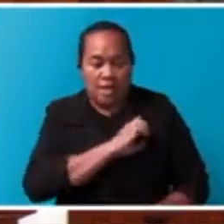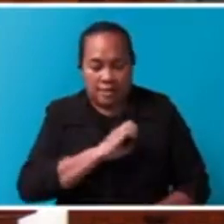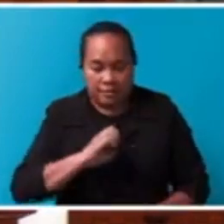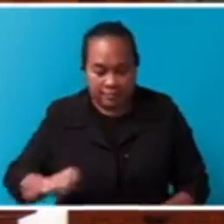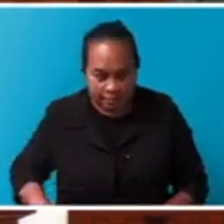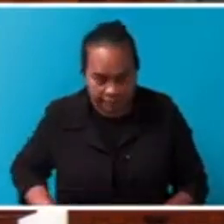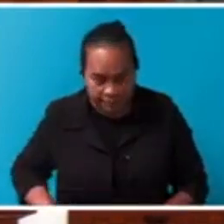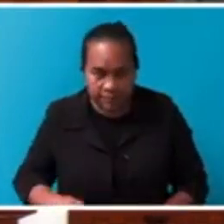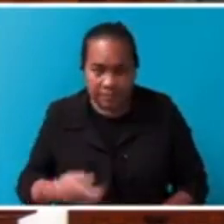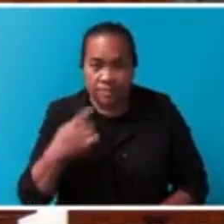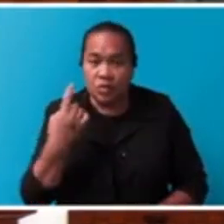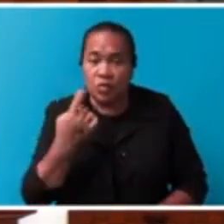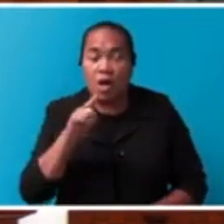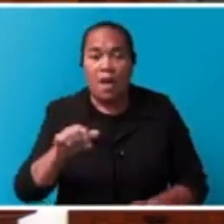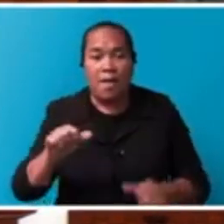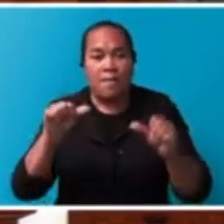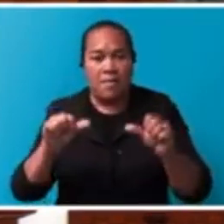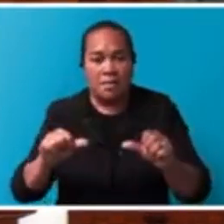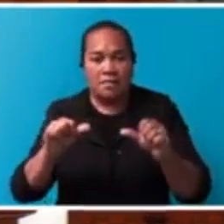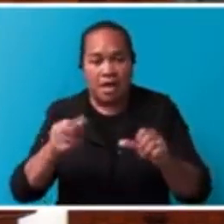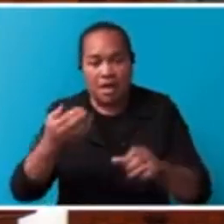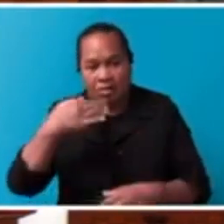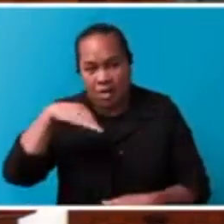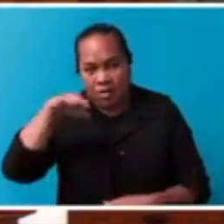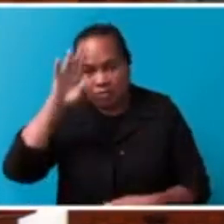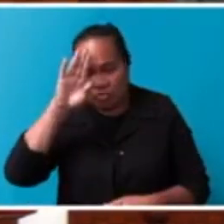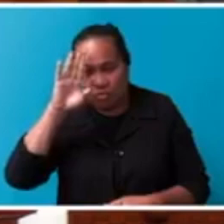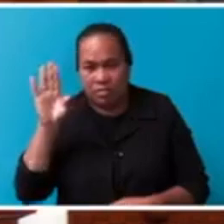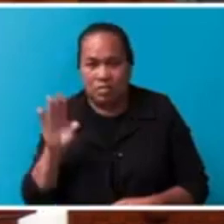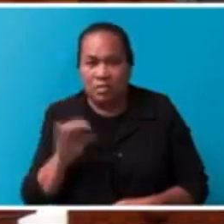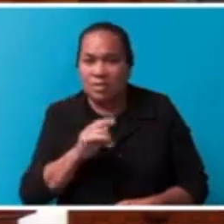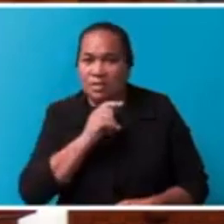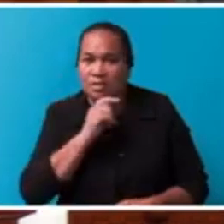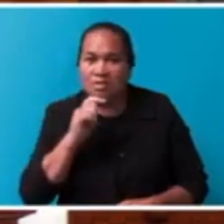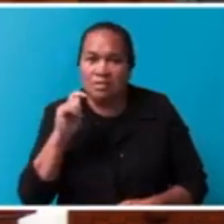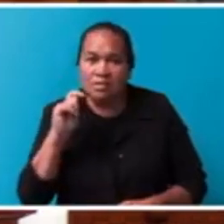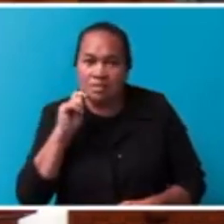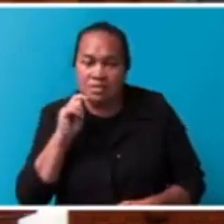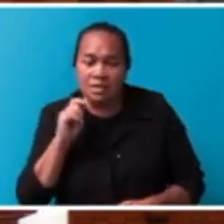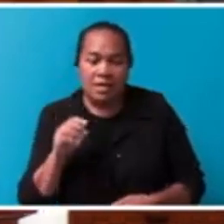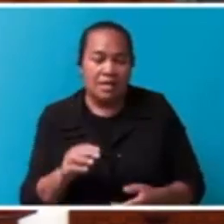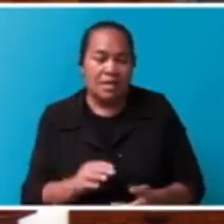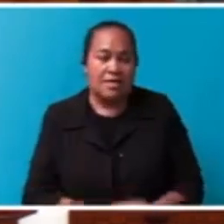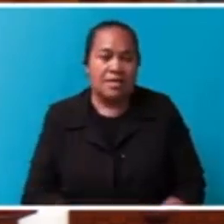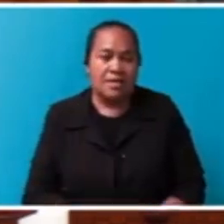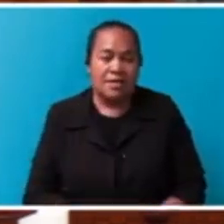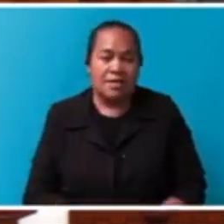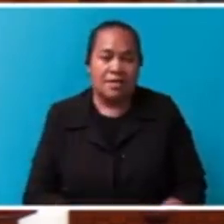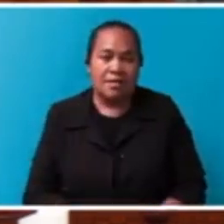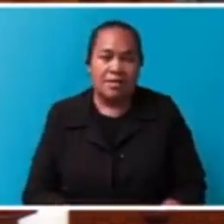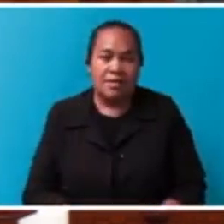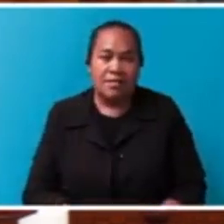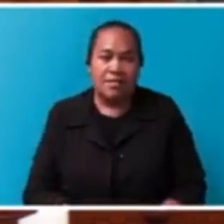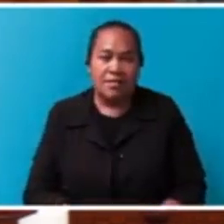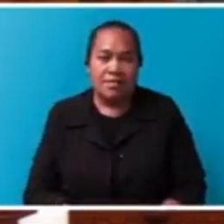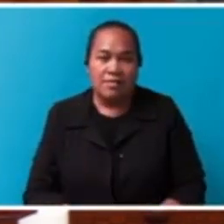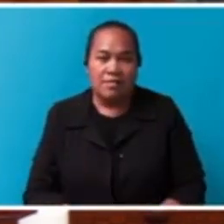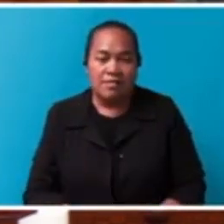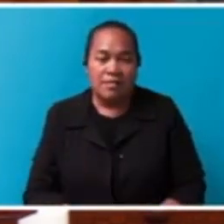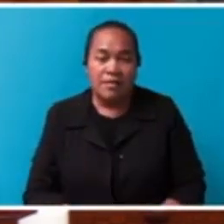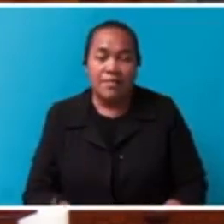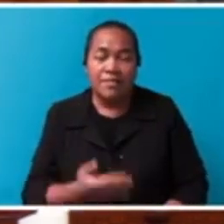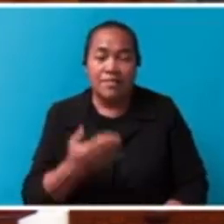President, Ratu Nengama Lalamblavu, Turang Bale, and Tuidakau,